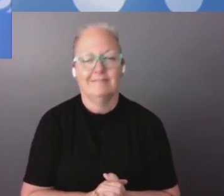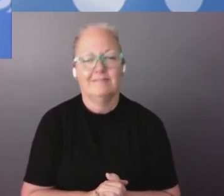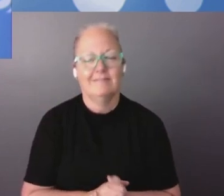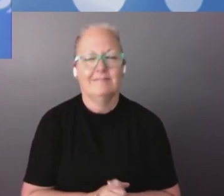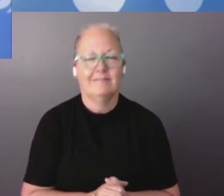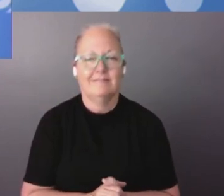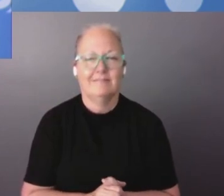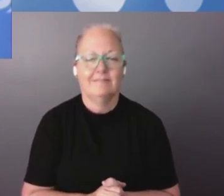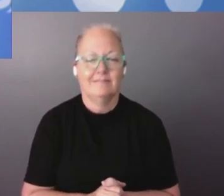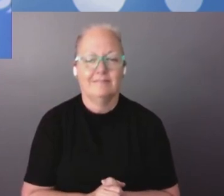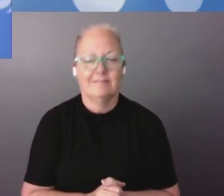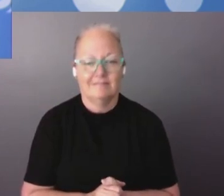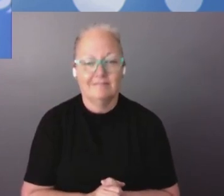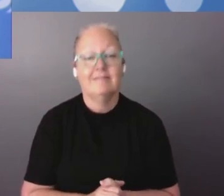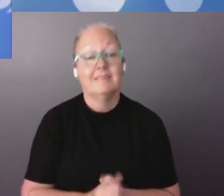You're now invited to take the floor.